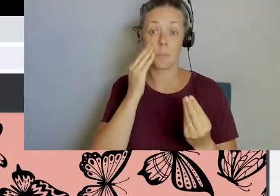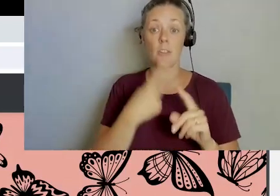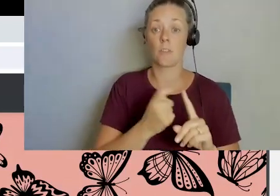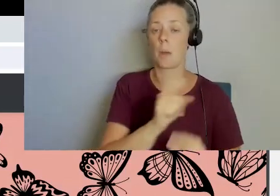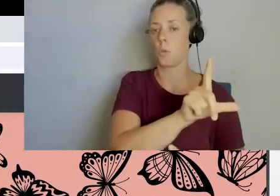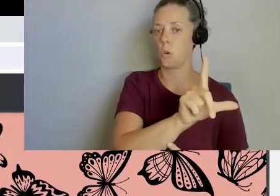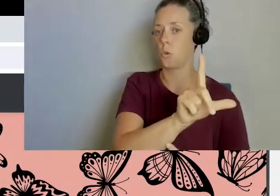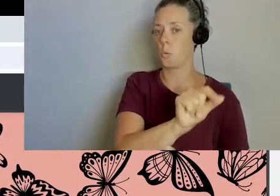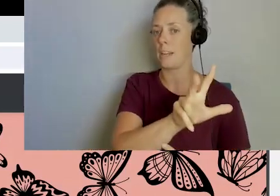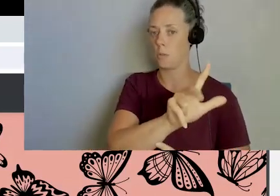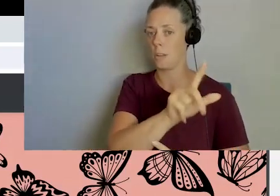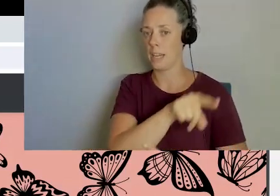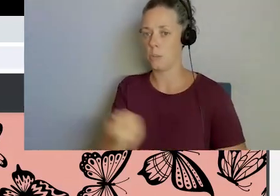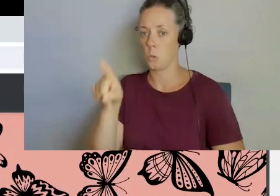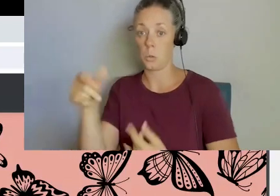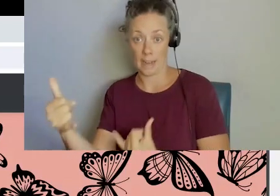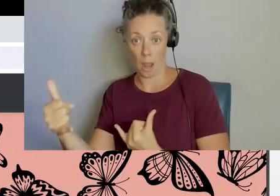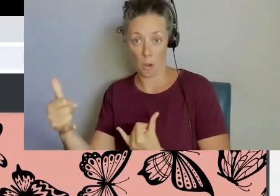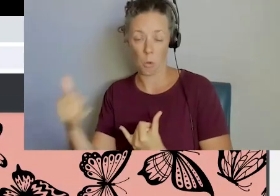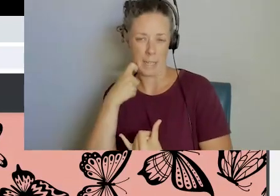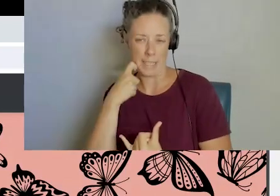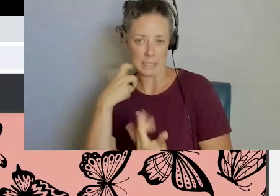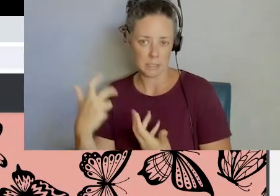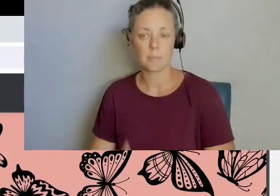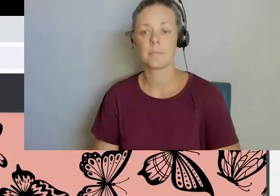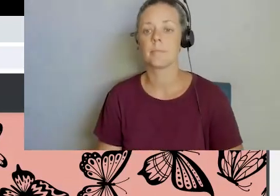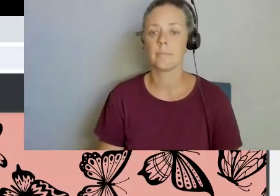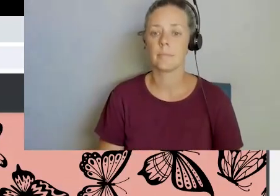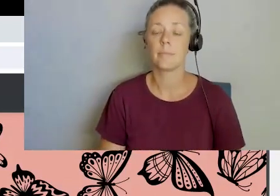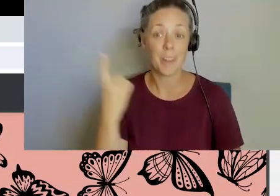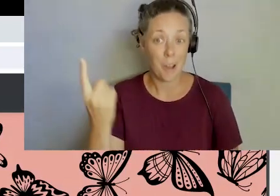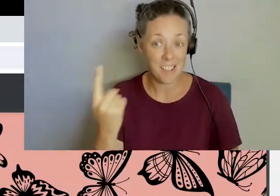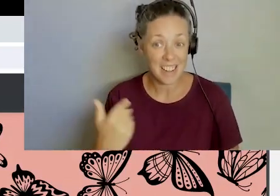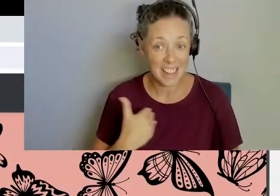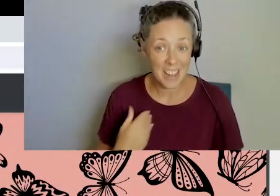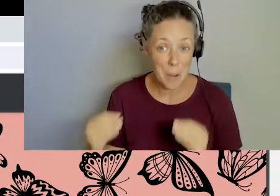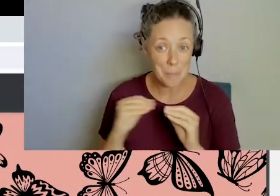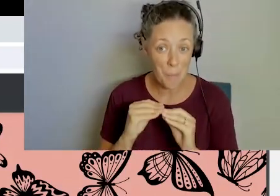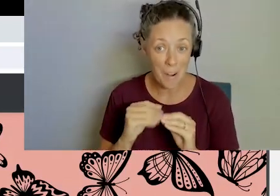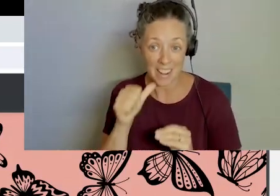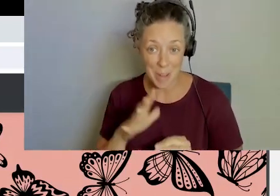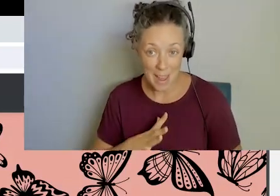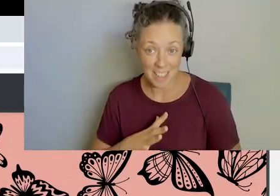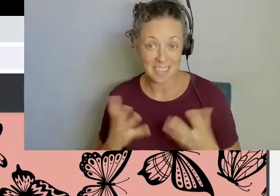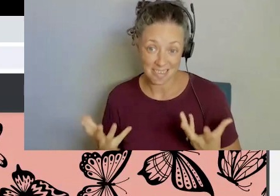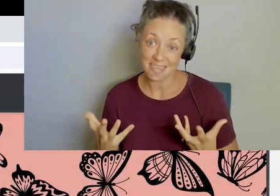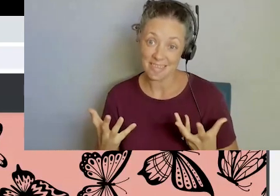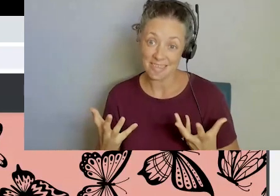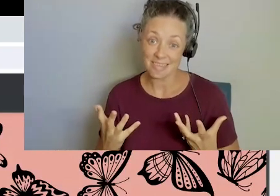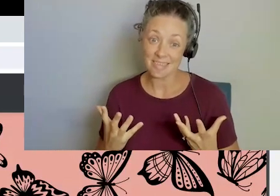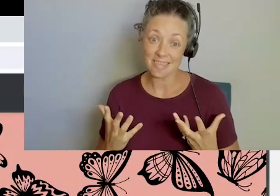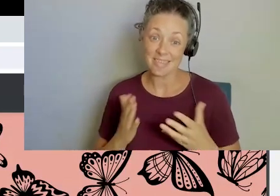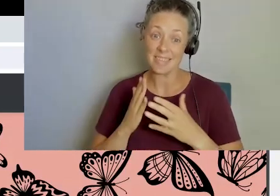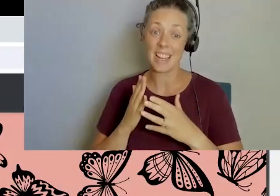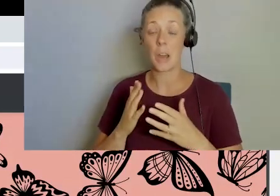2023 to the most recent, we always have more females. I think it's across the board, right? We always have more females going